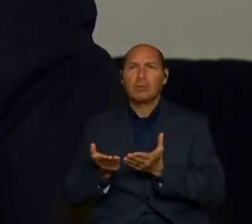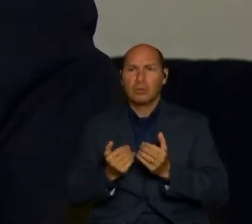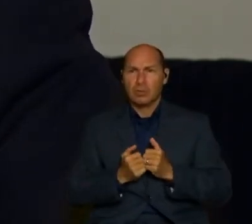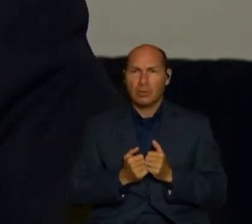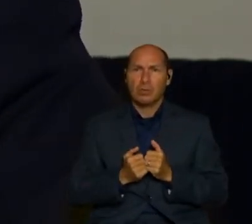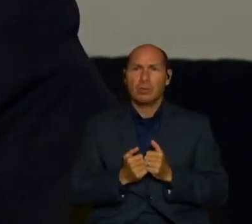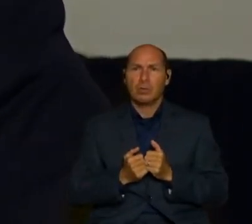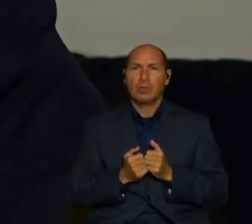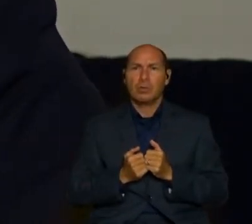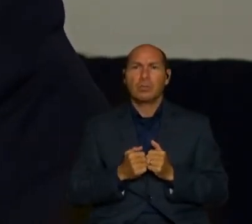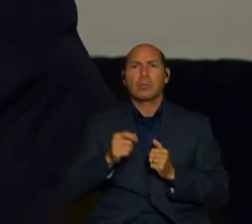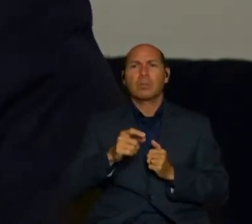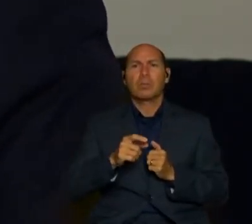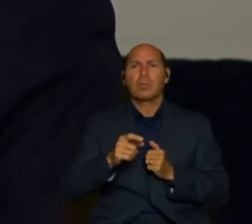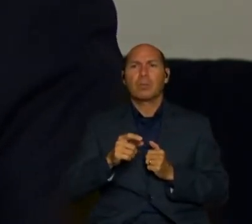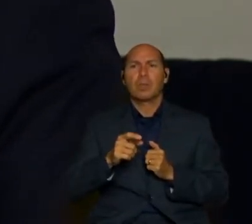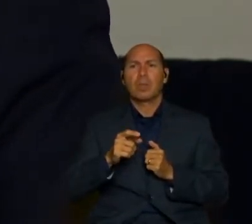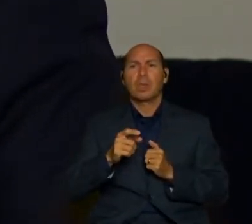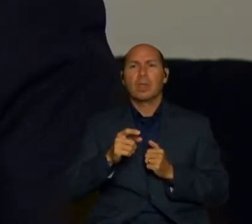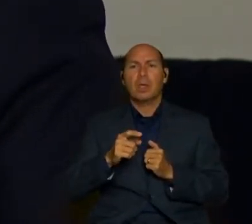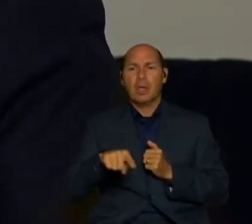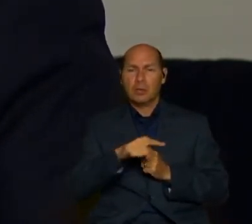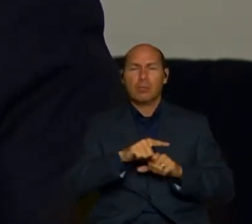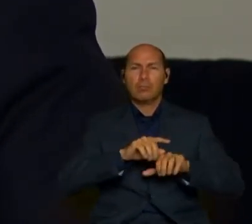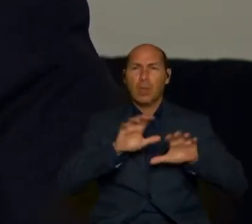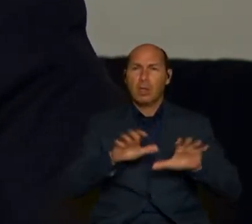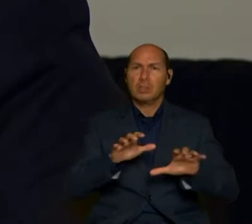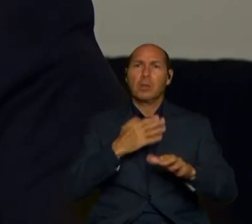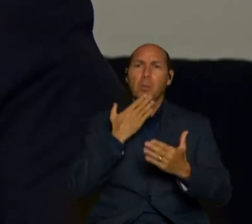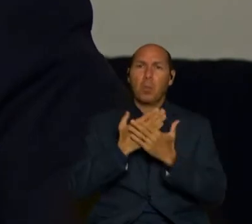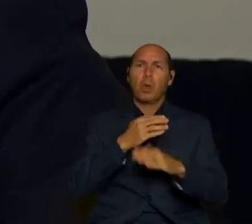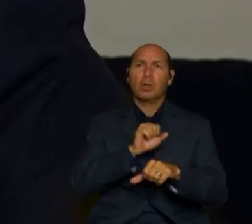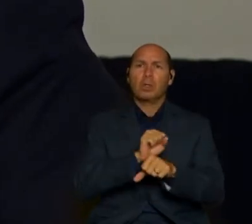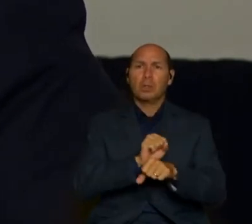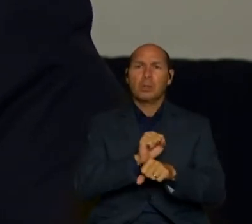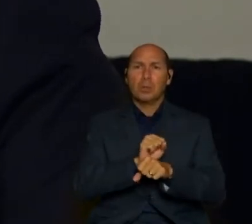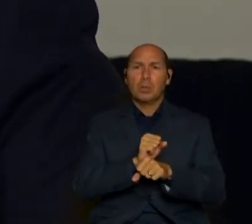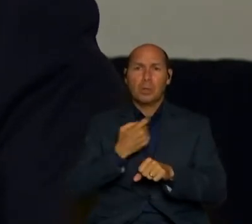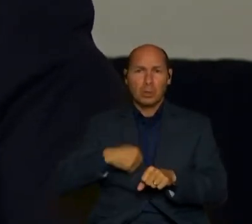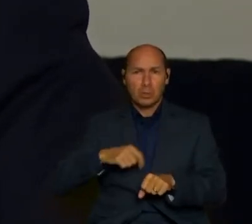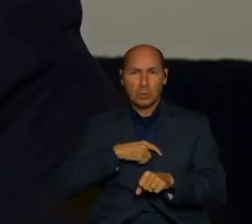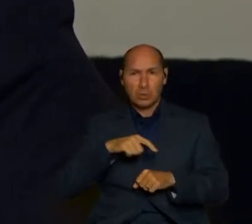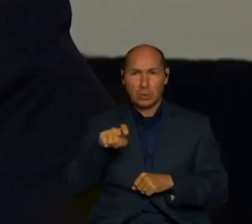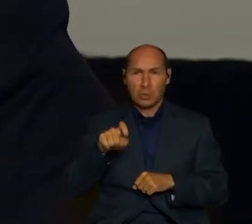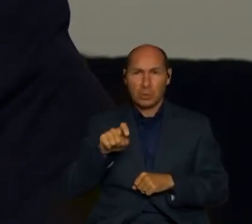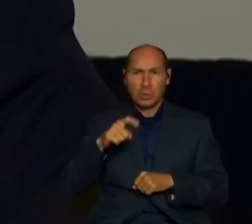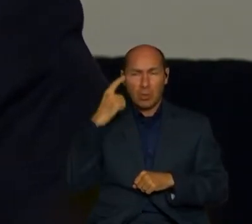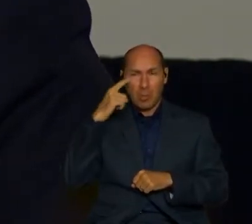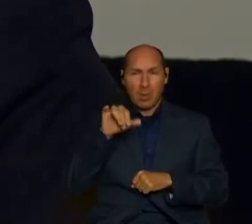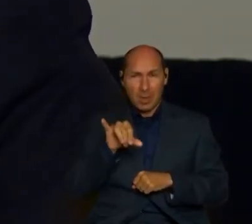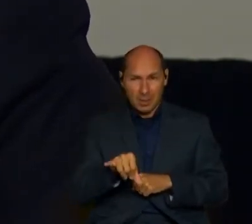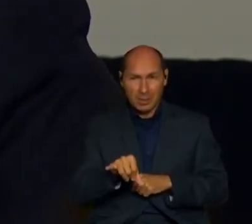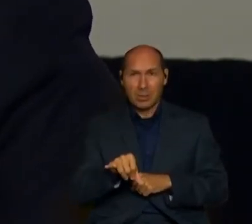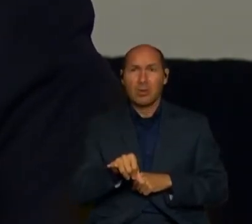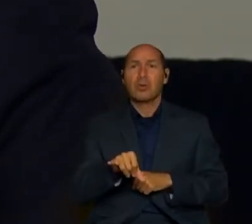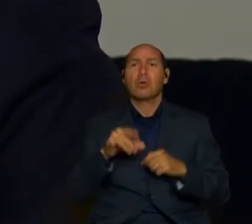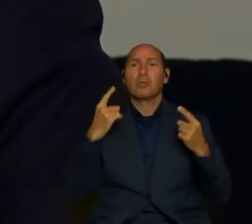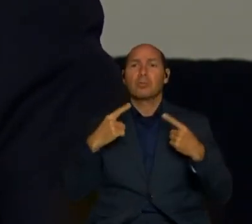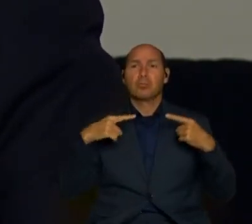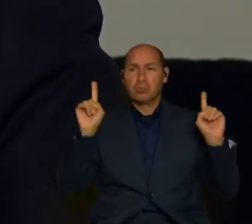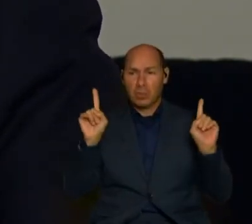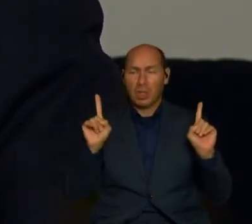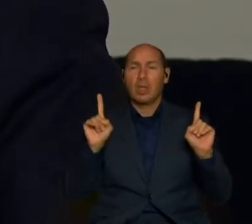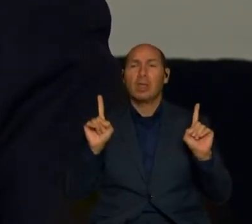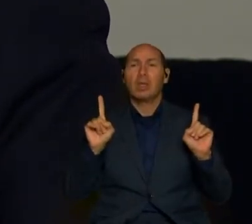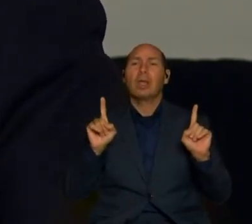doing a good job. And part of what we need to do that job is information,